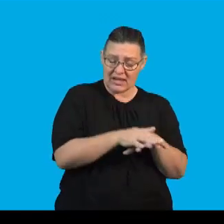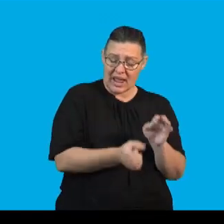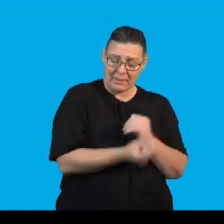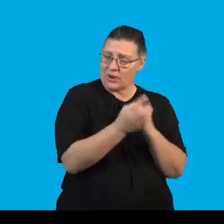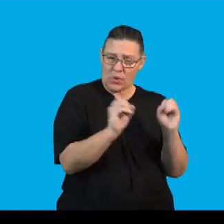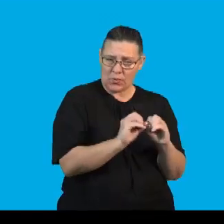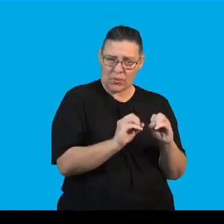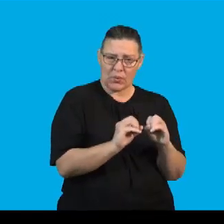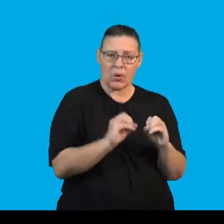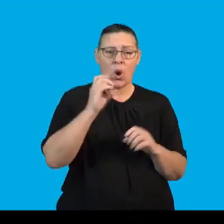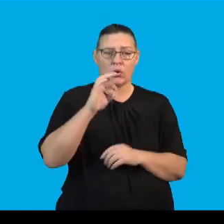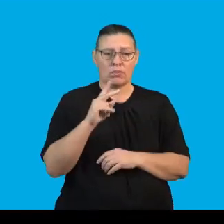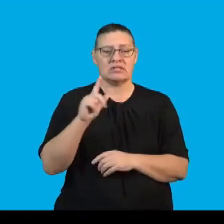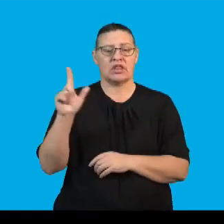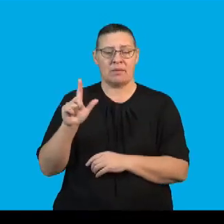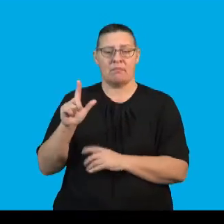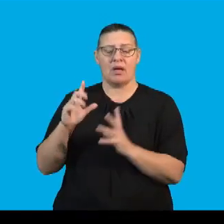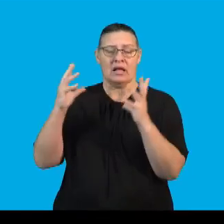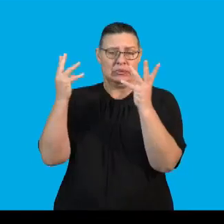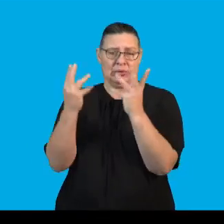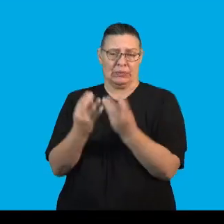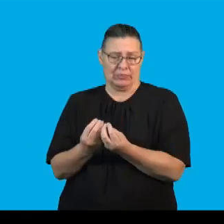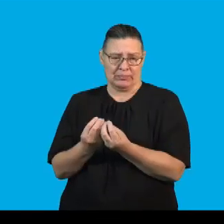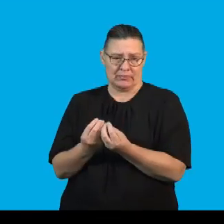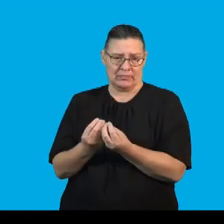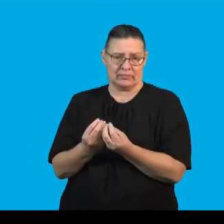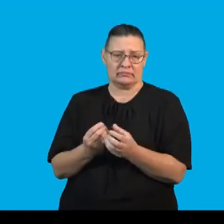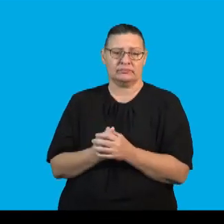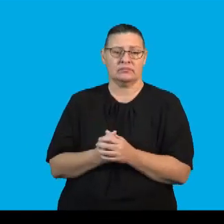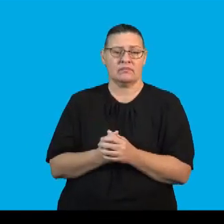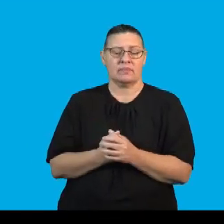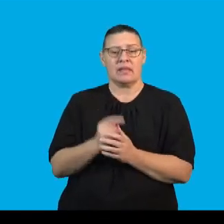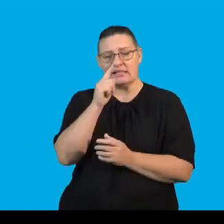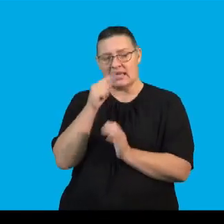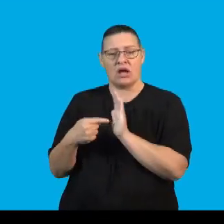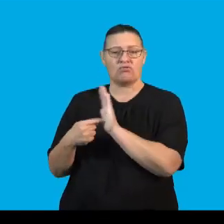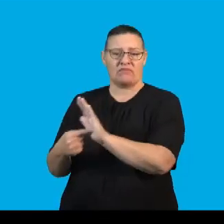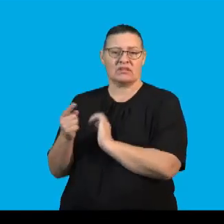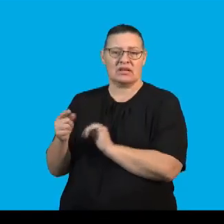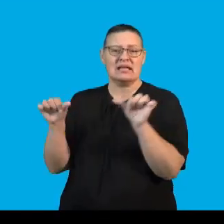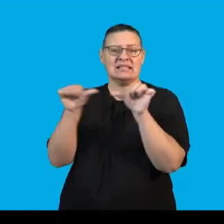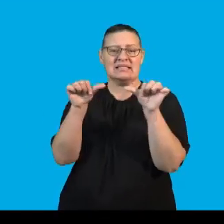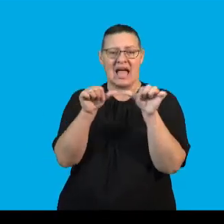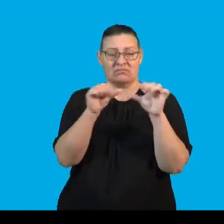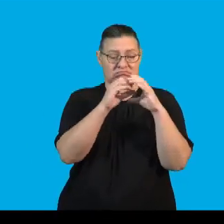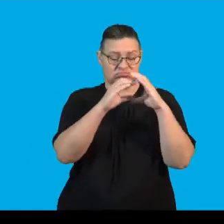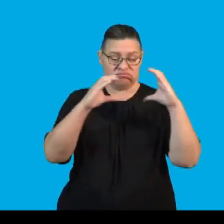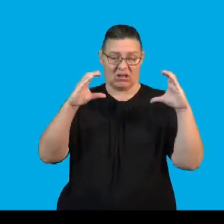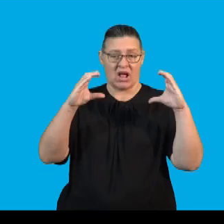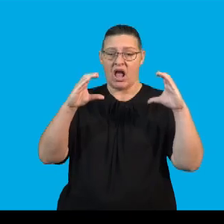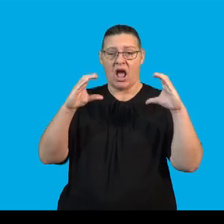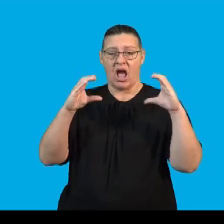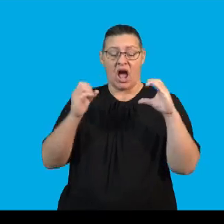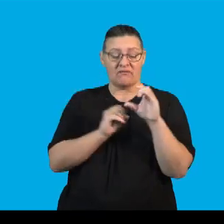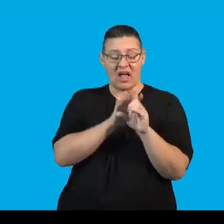occur, corpus luteum will shrink. You look at the diagram that we have here, the graph, you can see the size